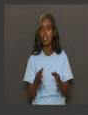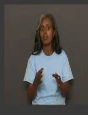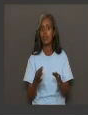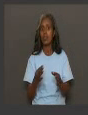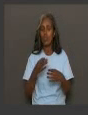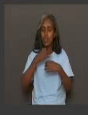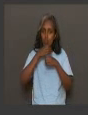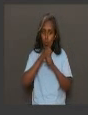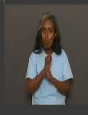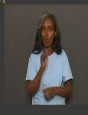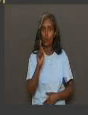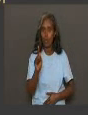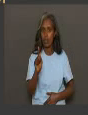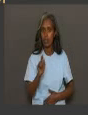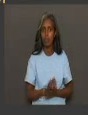of the old one.